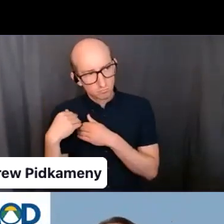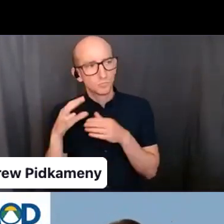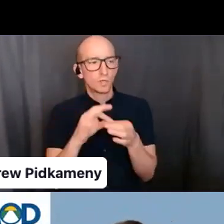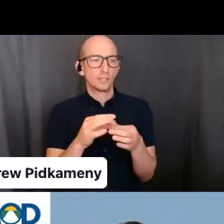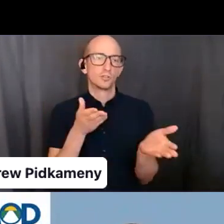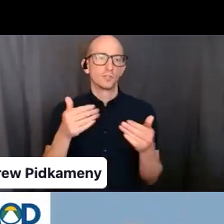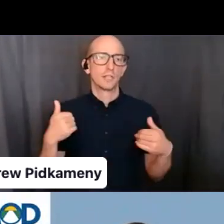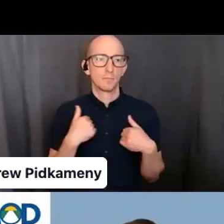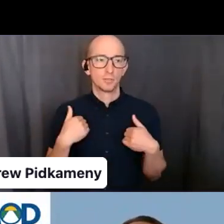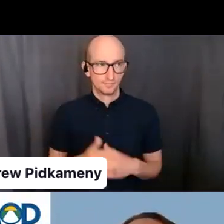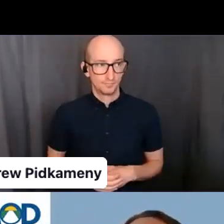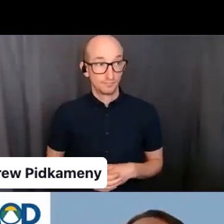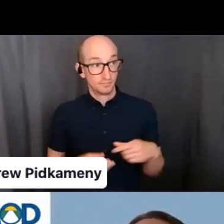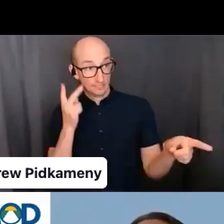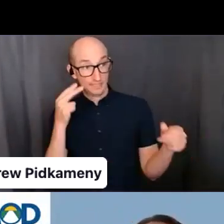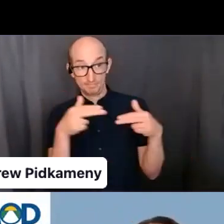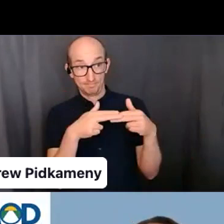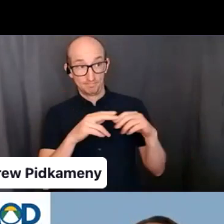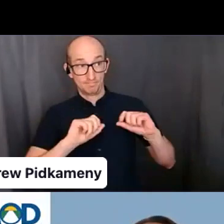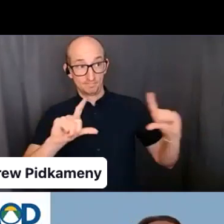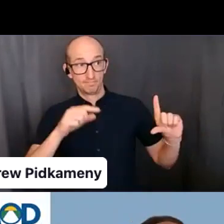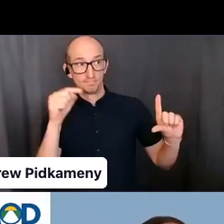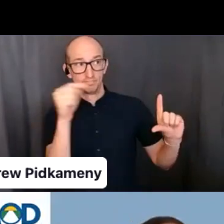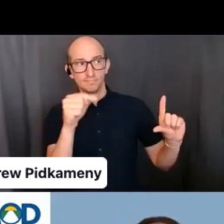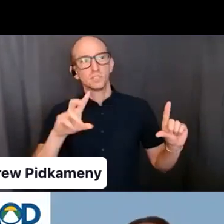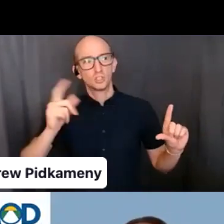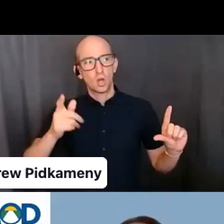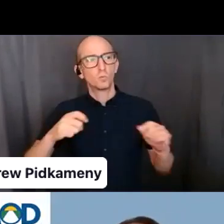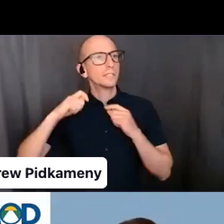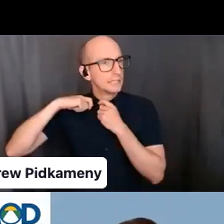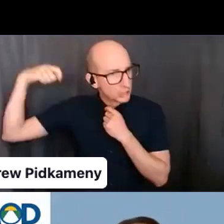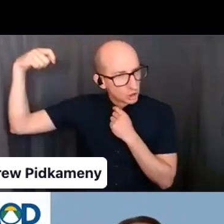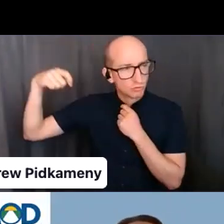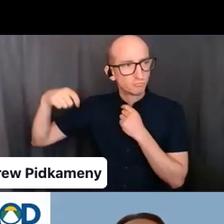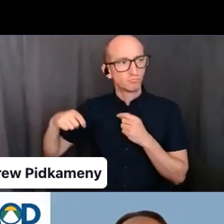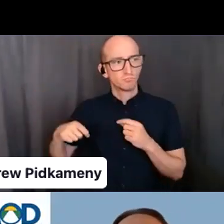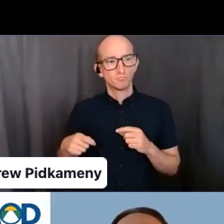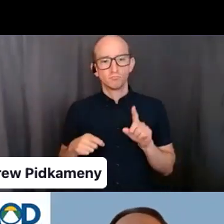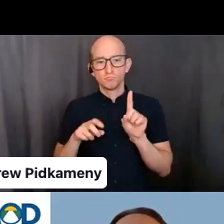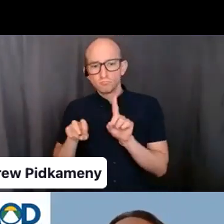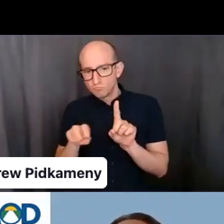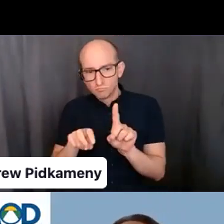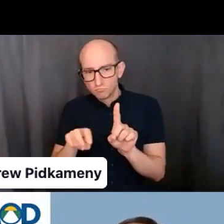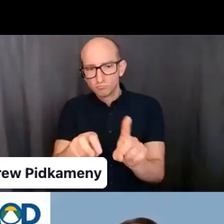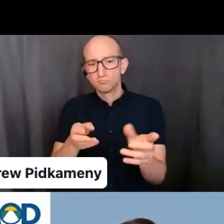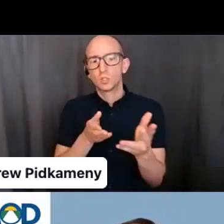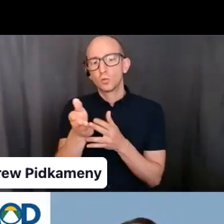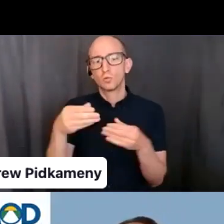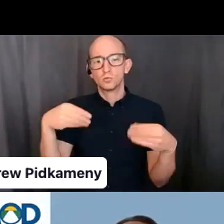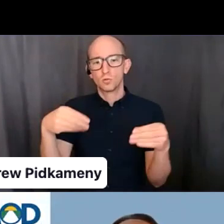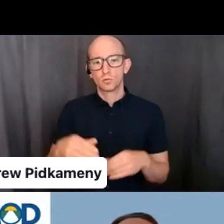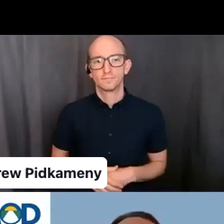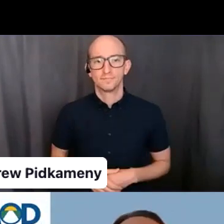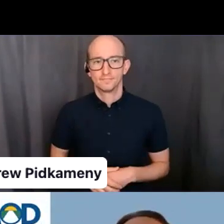first slide of a dog held on a leash walking through a store. As you'll see,